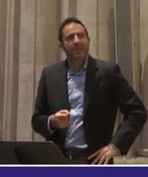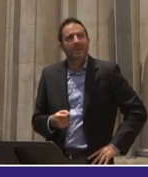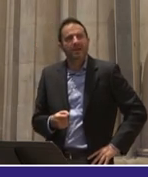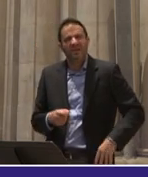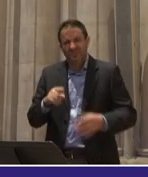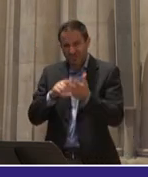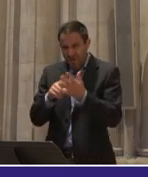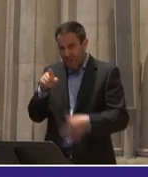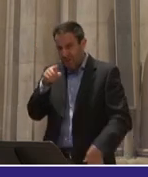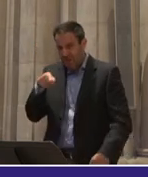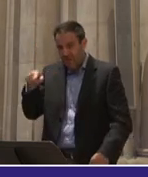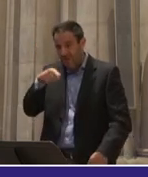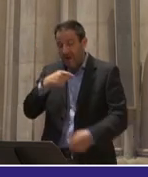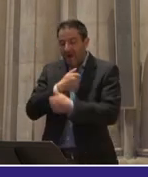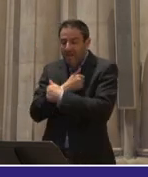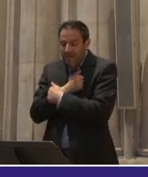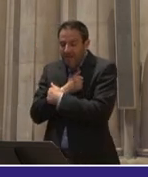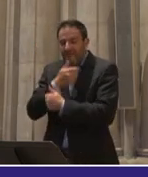love best.